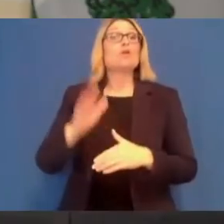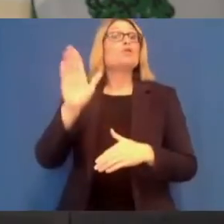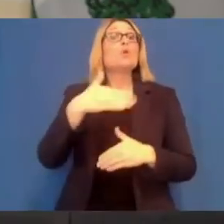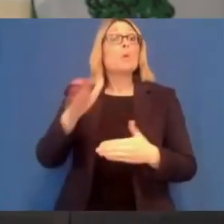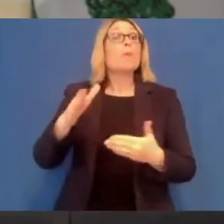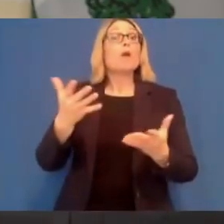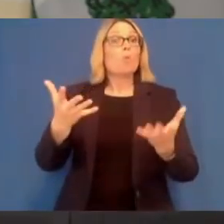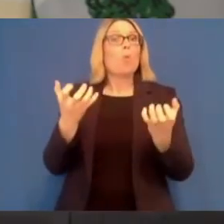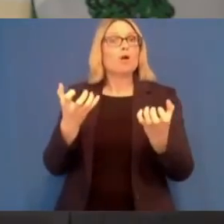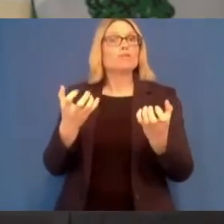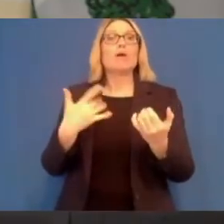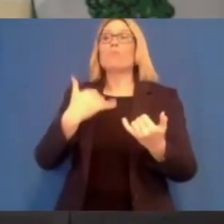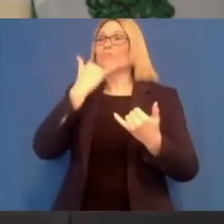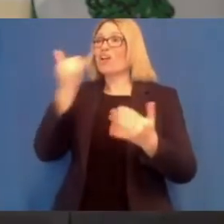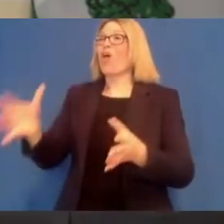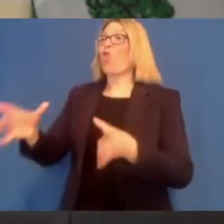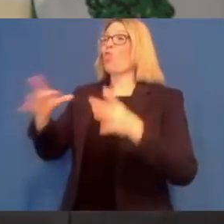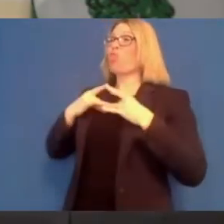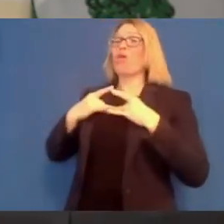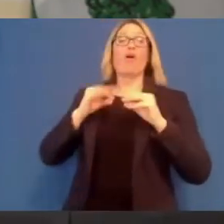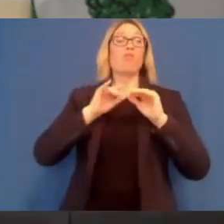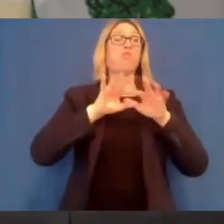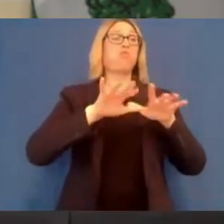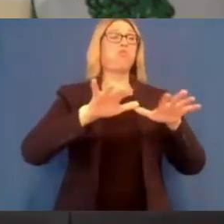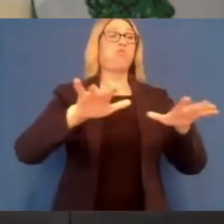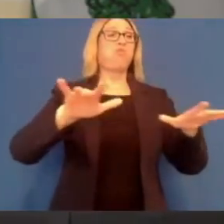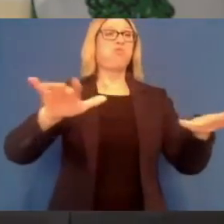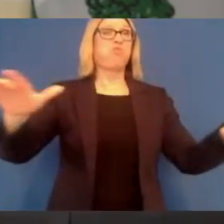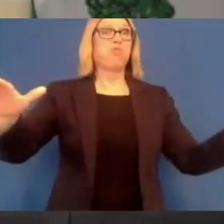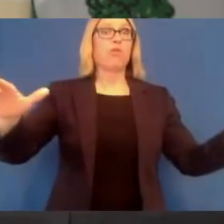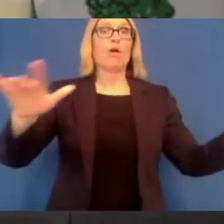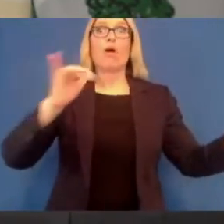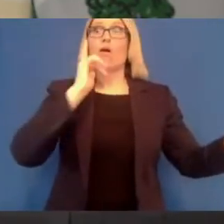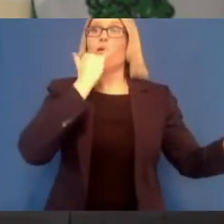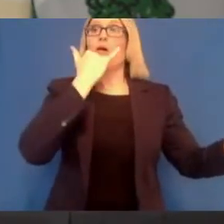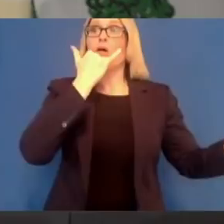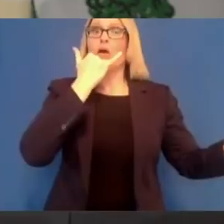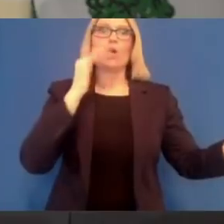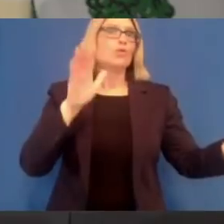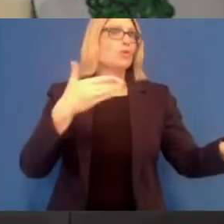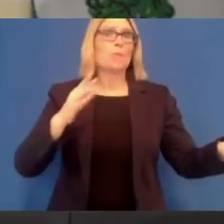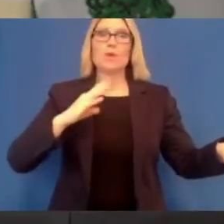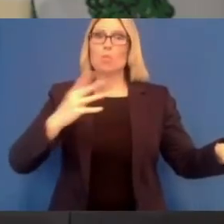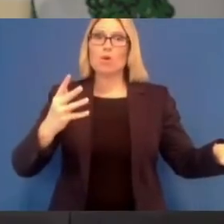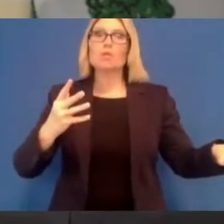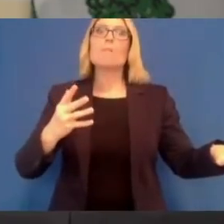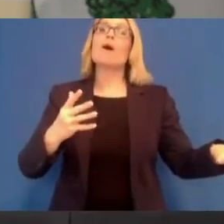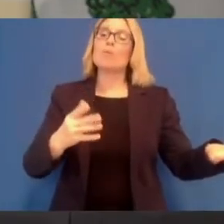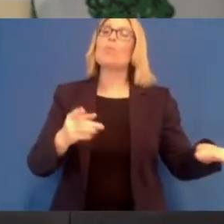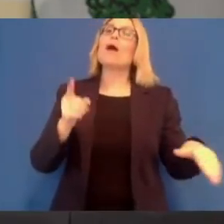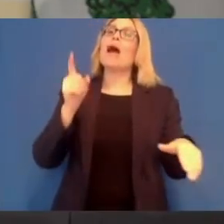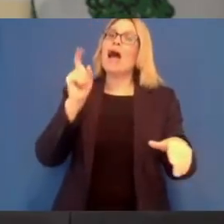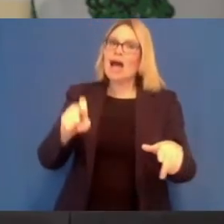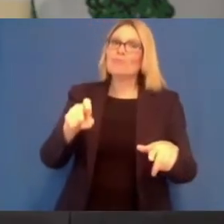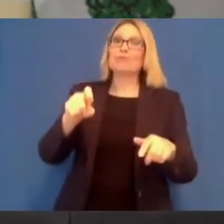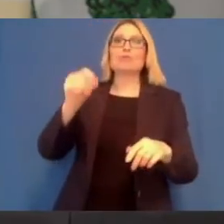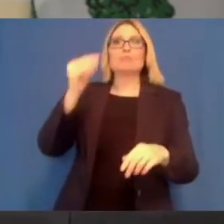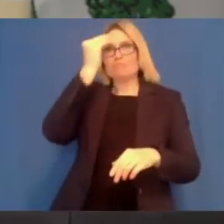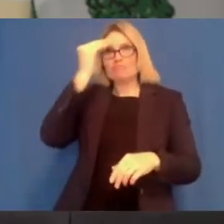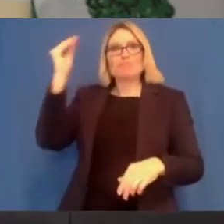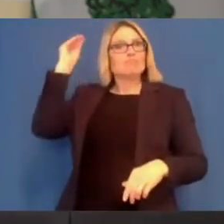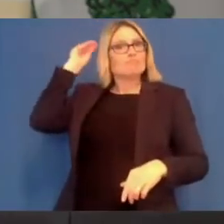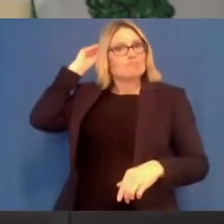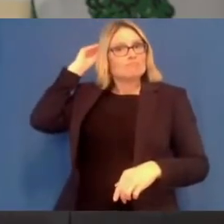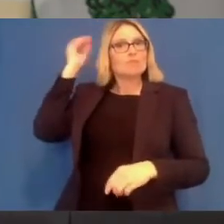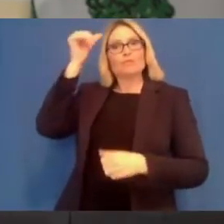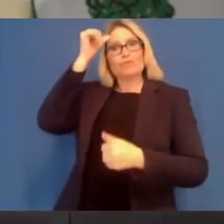COVID home into the province or to the workplace. But there are things we need to be mindful of, and we just don't